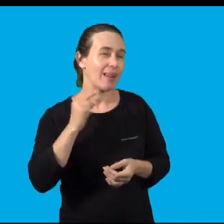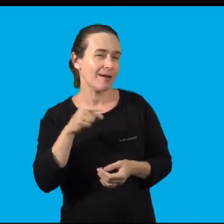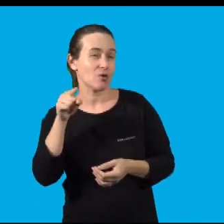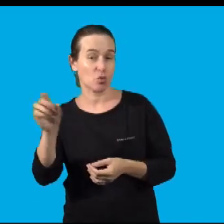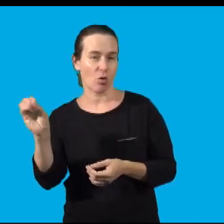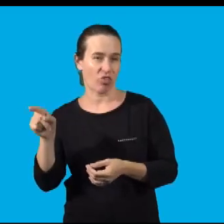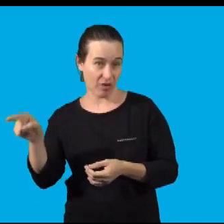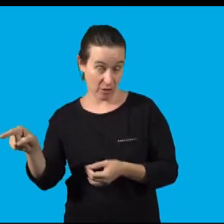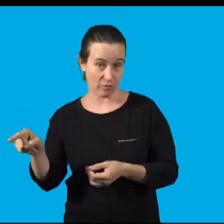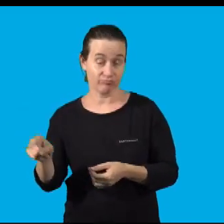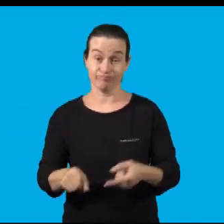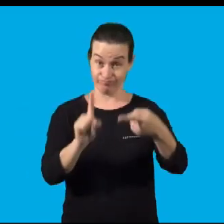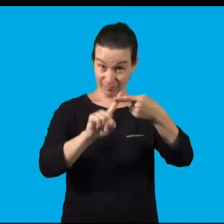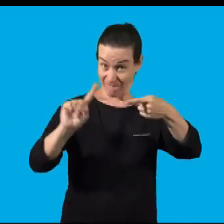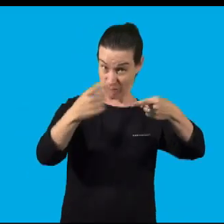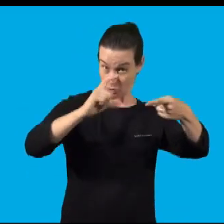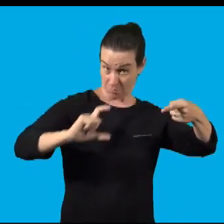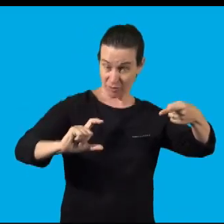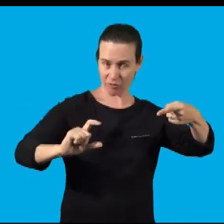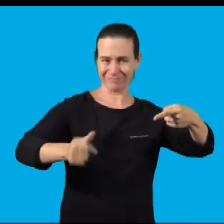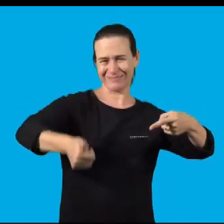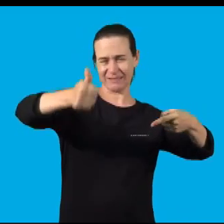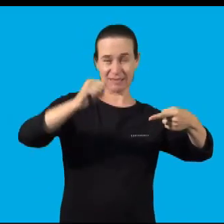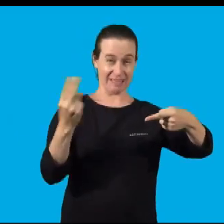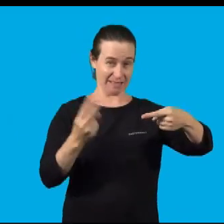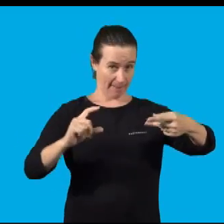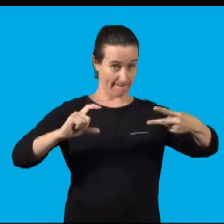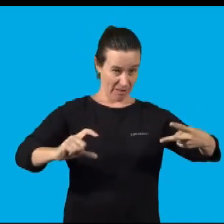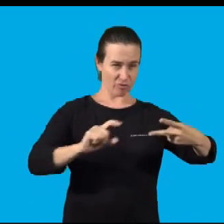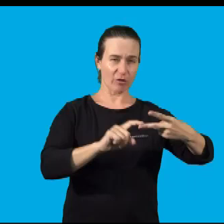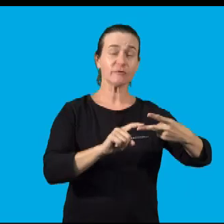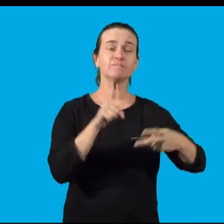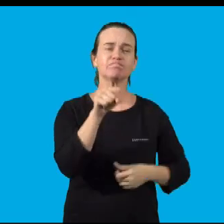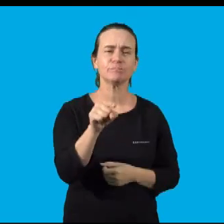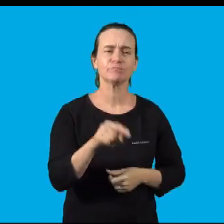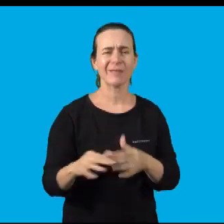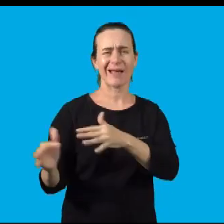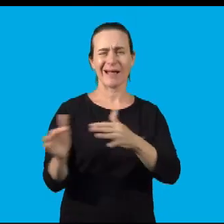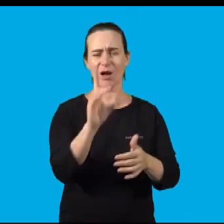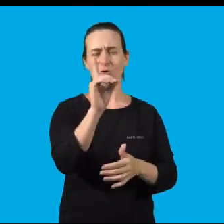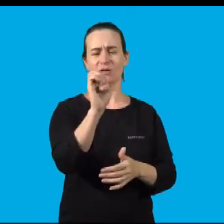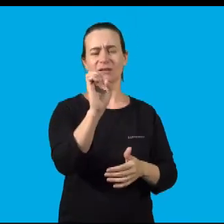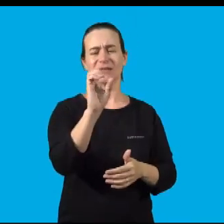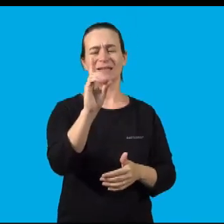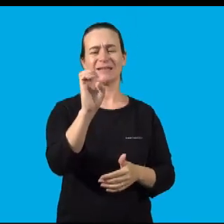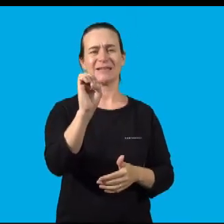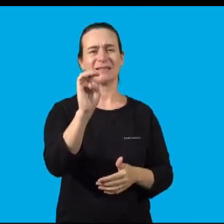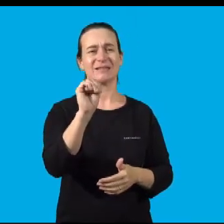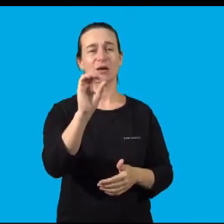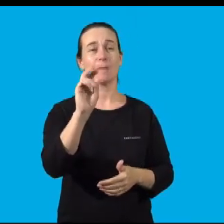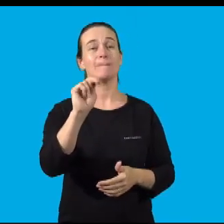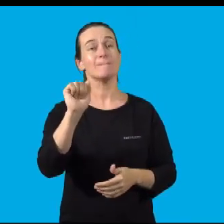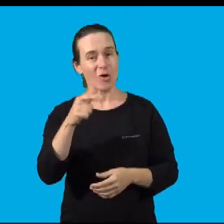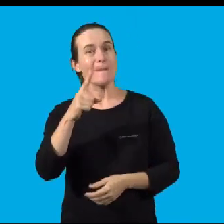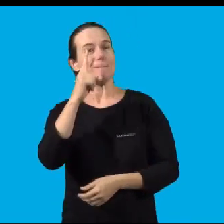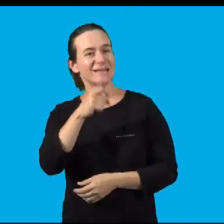Iago manipulates Othello. So that's the first body paragraph. The second one, how Desdemona falls victim to Iago's